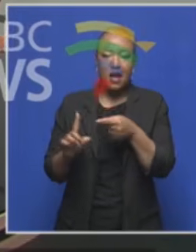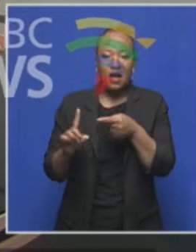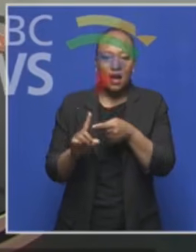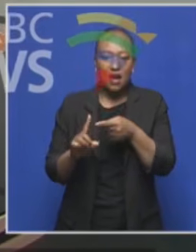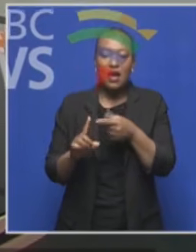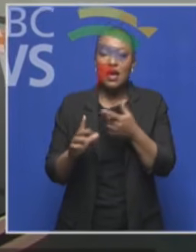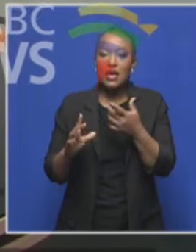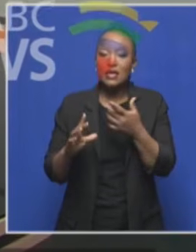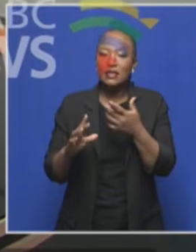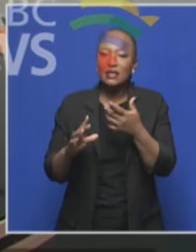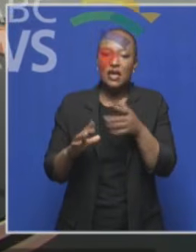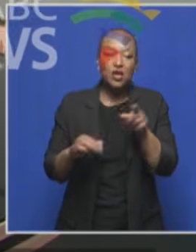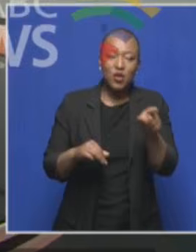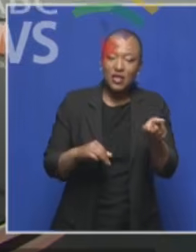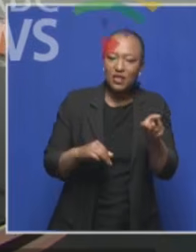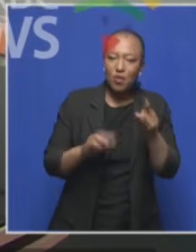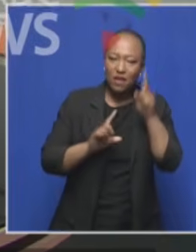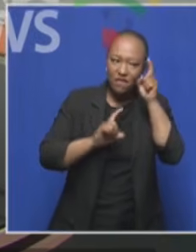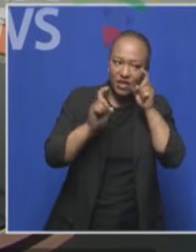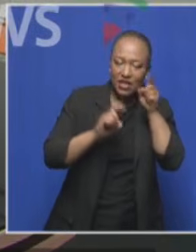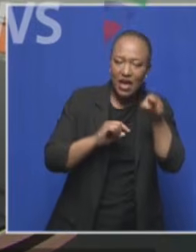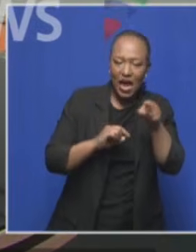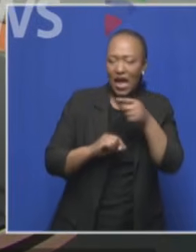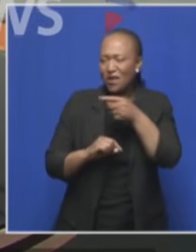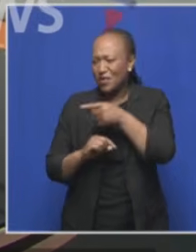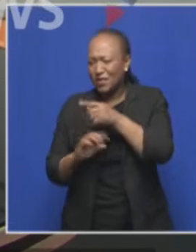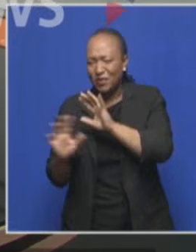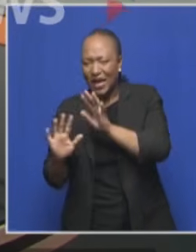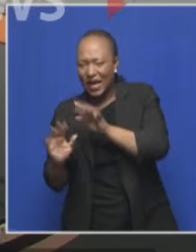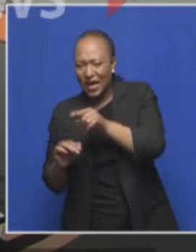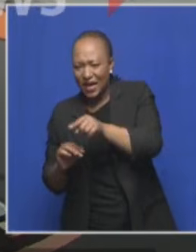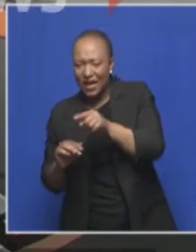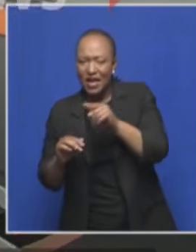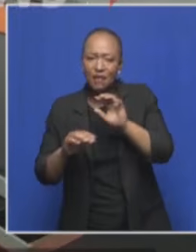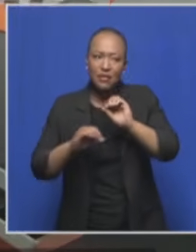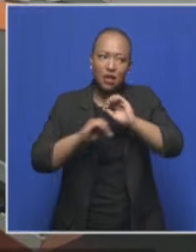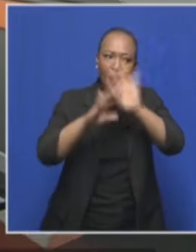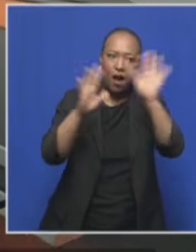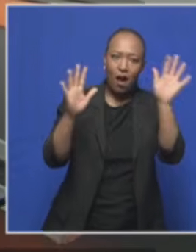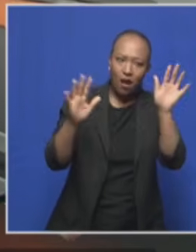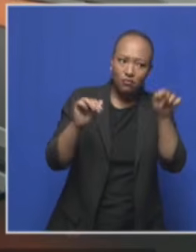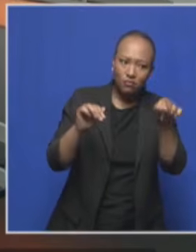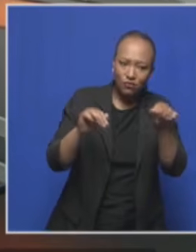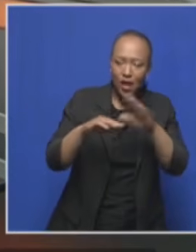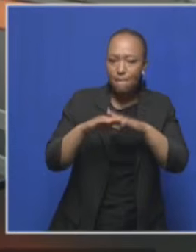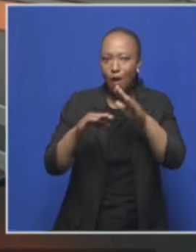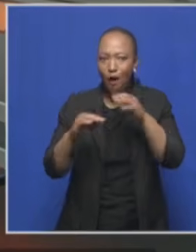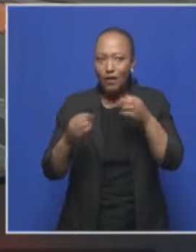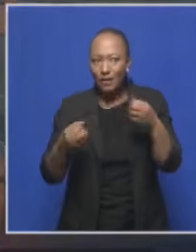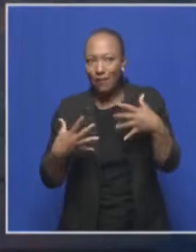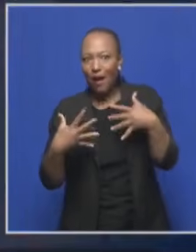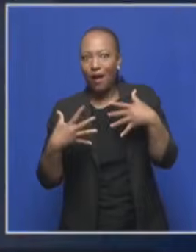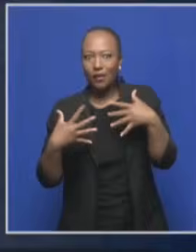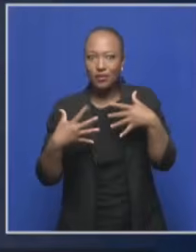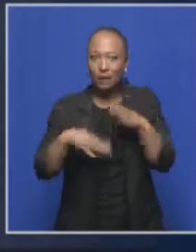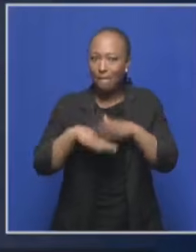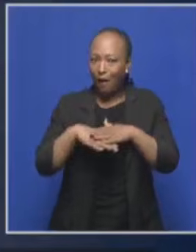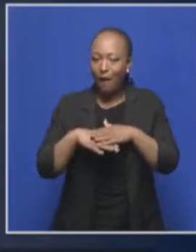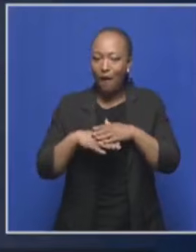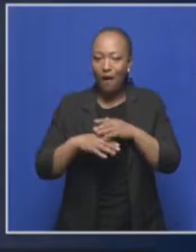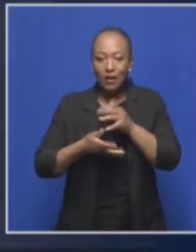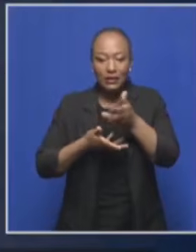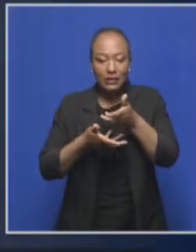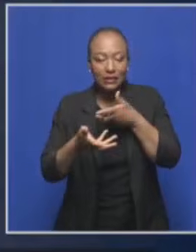forth. No, not this facial expression, not these colors, make this brighter, make this one more surprise. So there was a lot of back and forth.